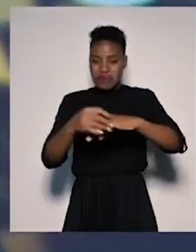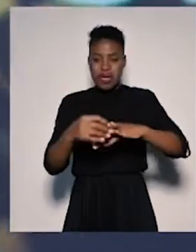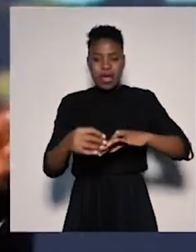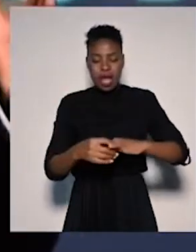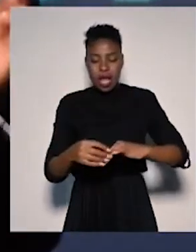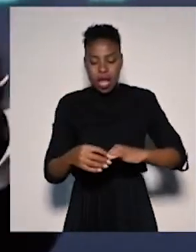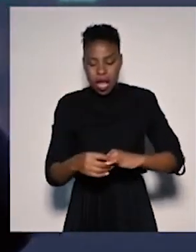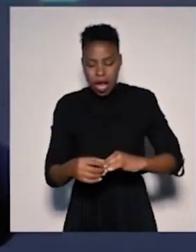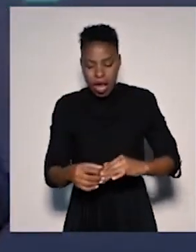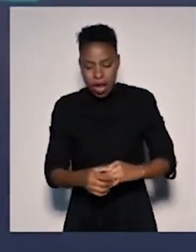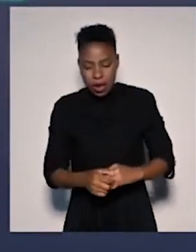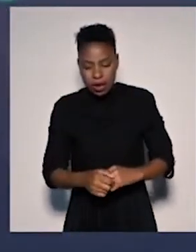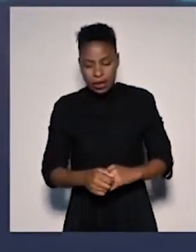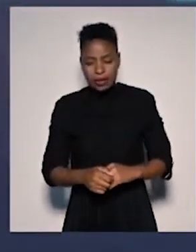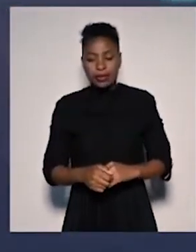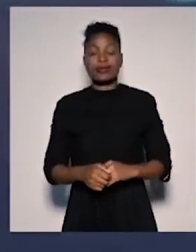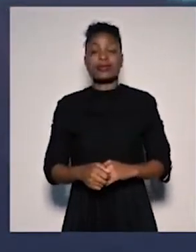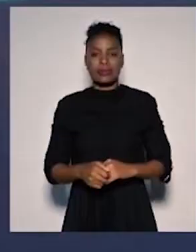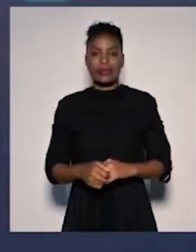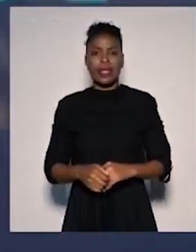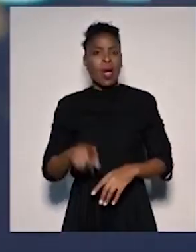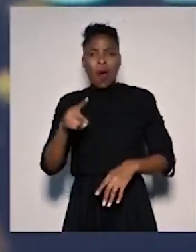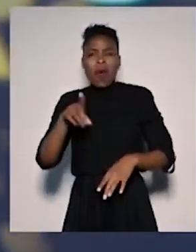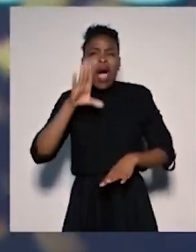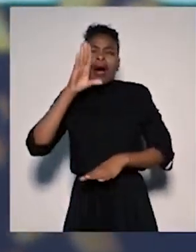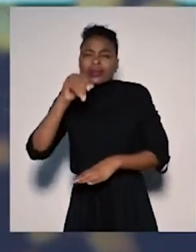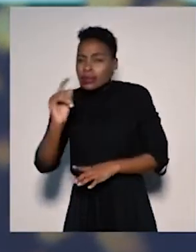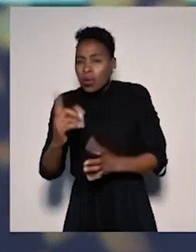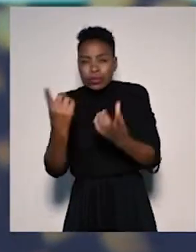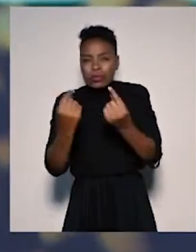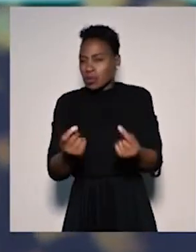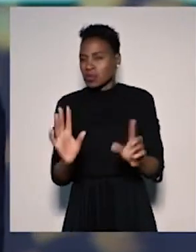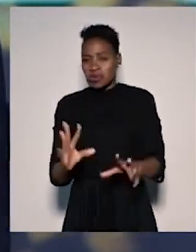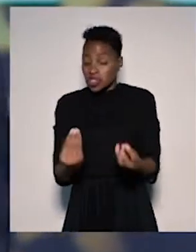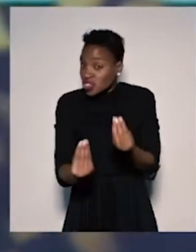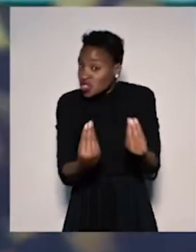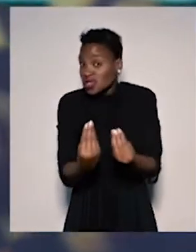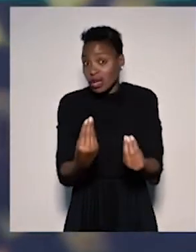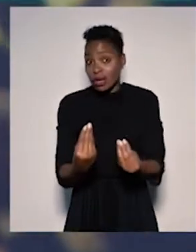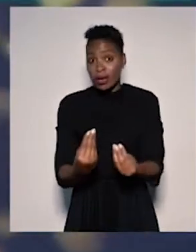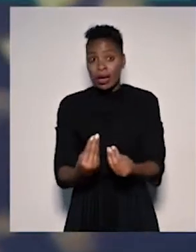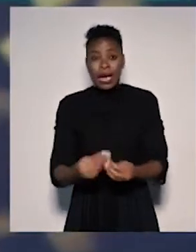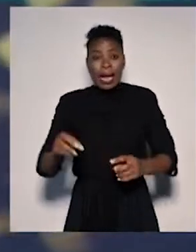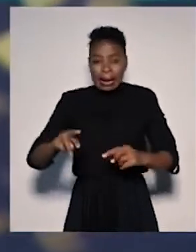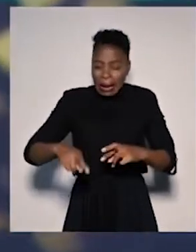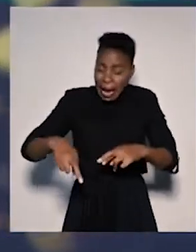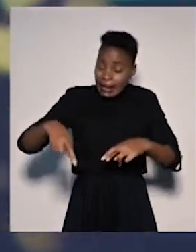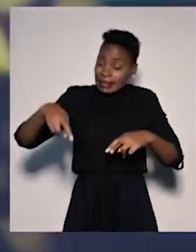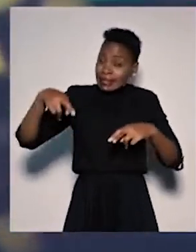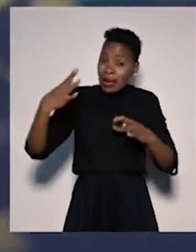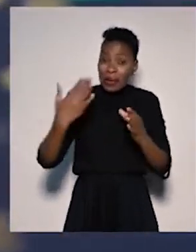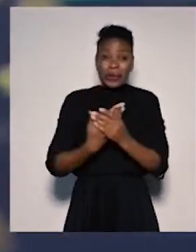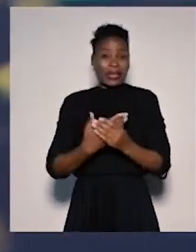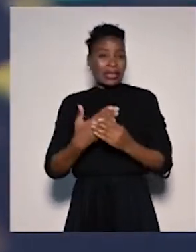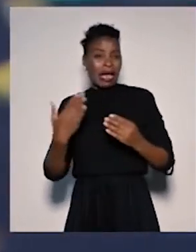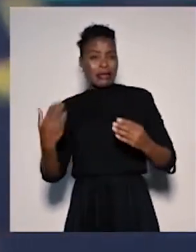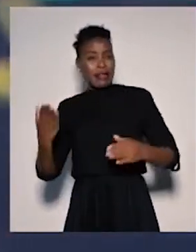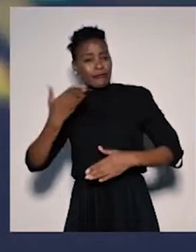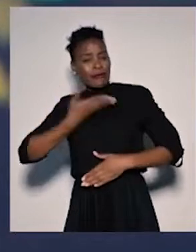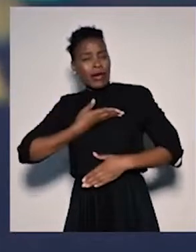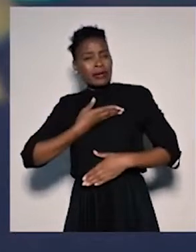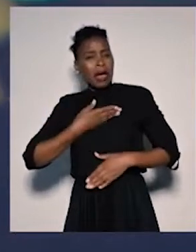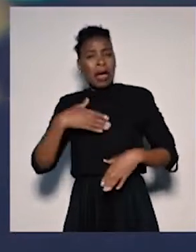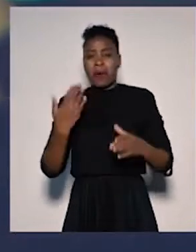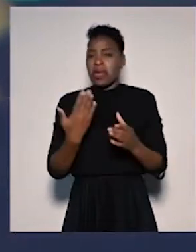move from one relationship to the other, And you're not asking what it does to the children. We have to be raised in families without a dad, without a